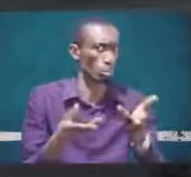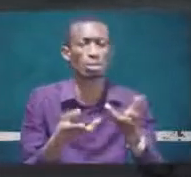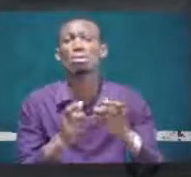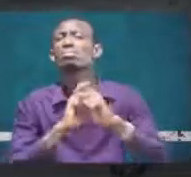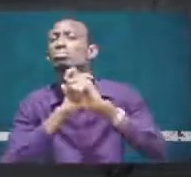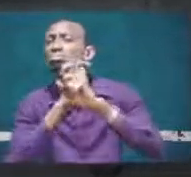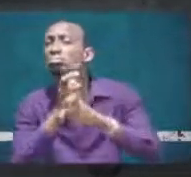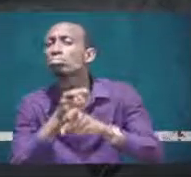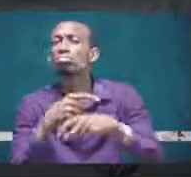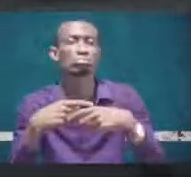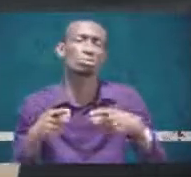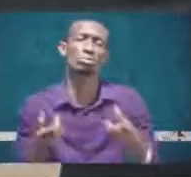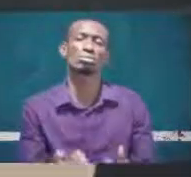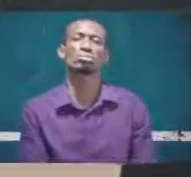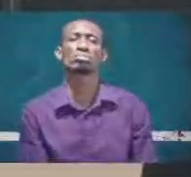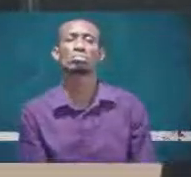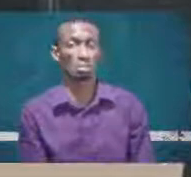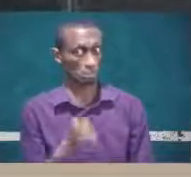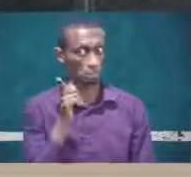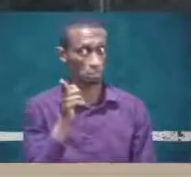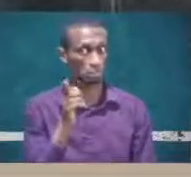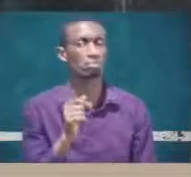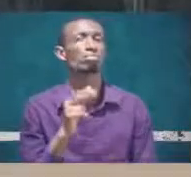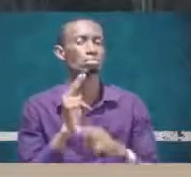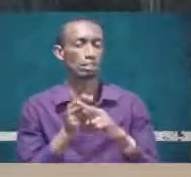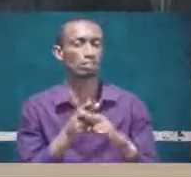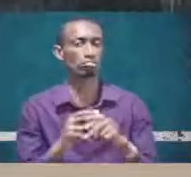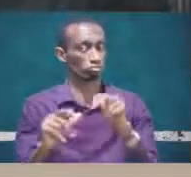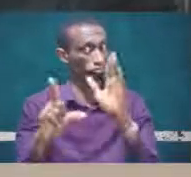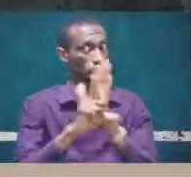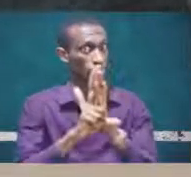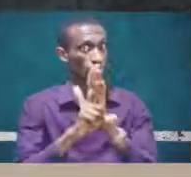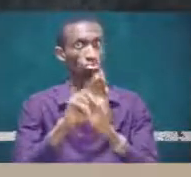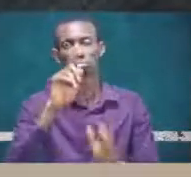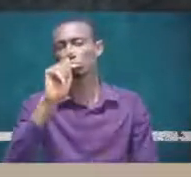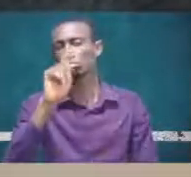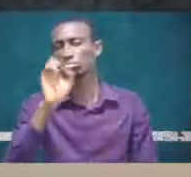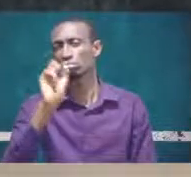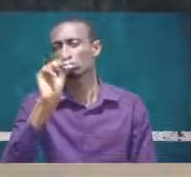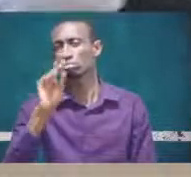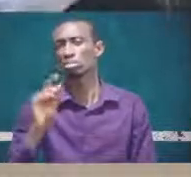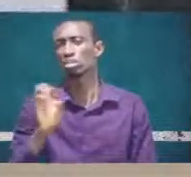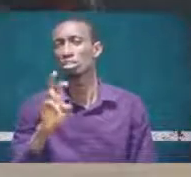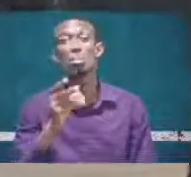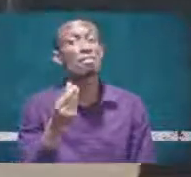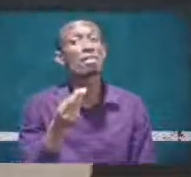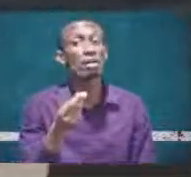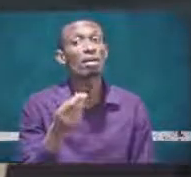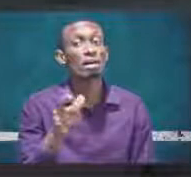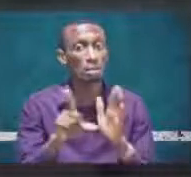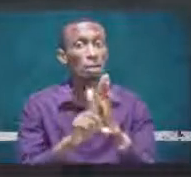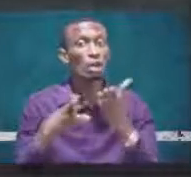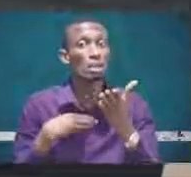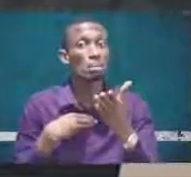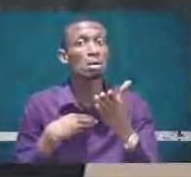payment of debts. That is what we call a legal tender. Money that is accepted by law